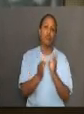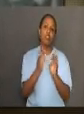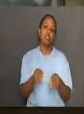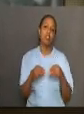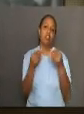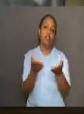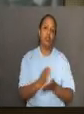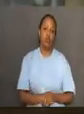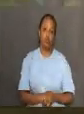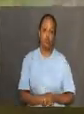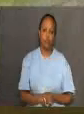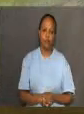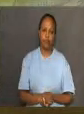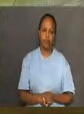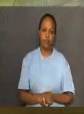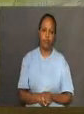them.